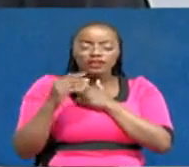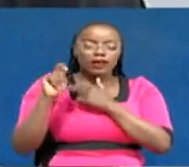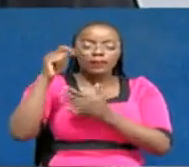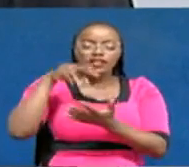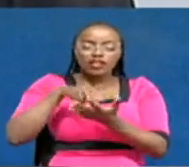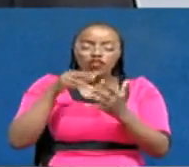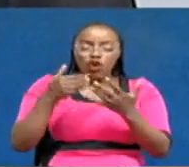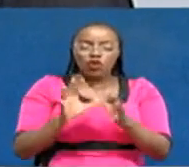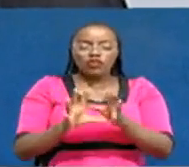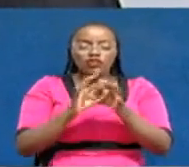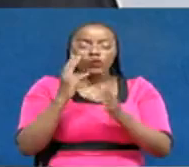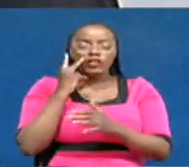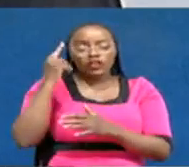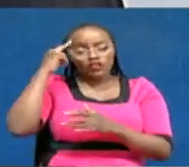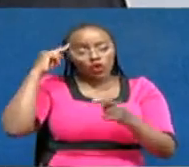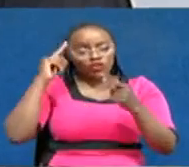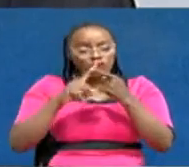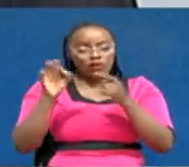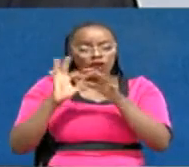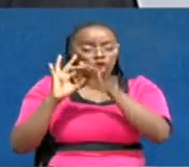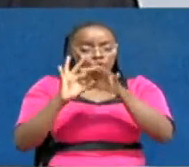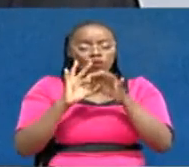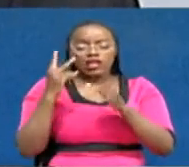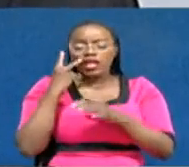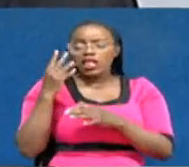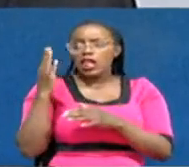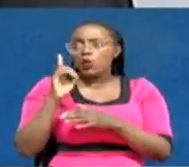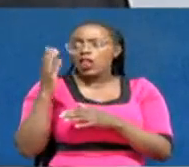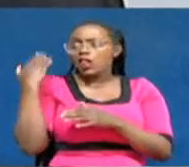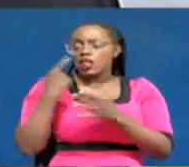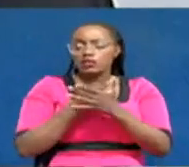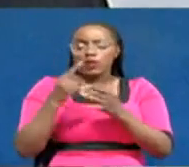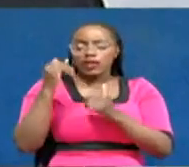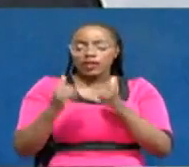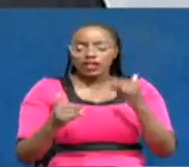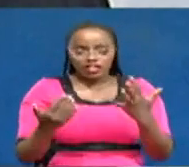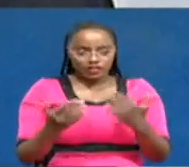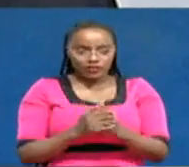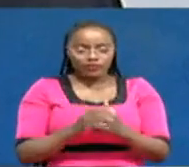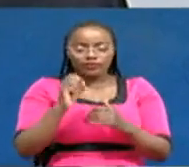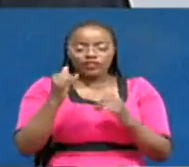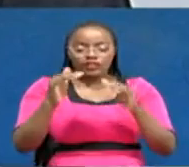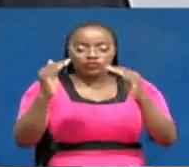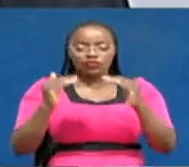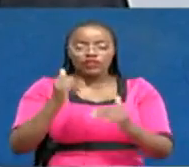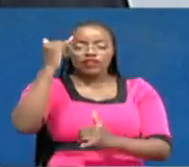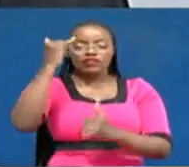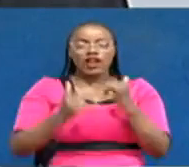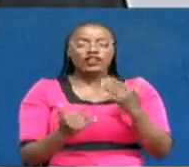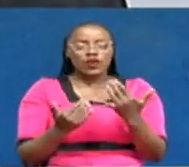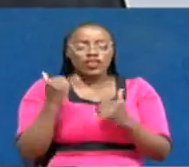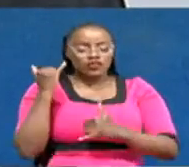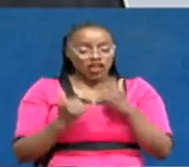coalition, or the joint one we saw for the Azimio la Umoja coalition this past weekend. So let's go to our final